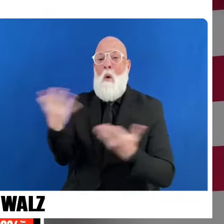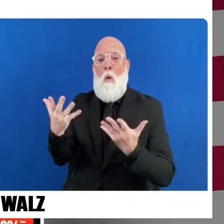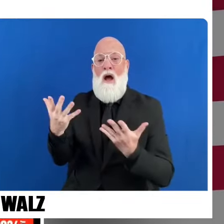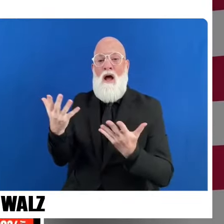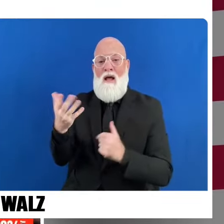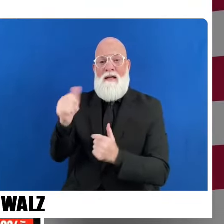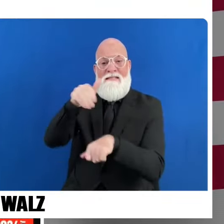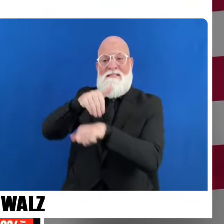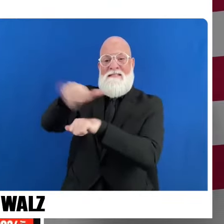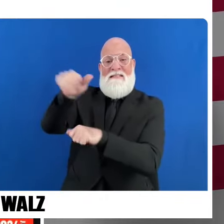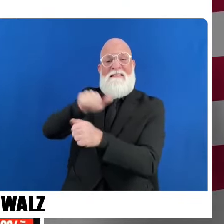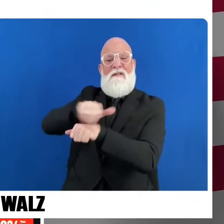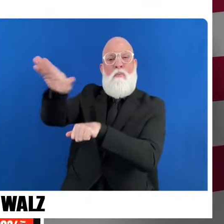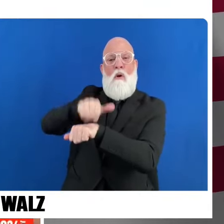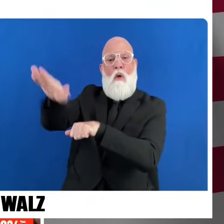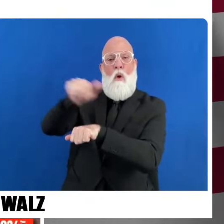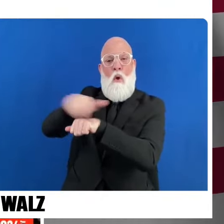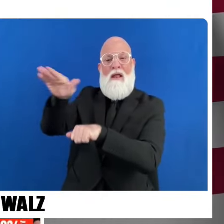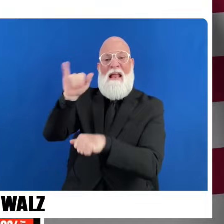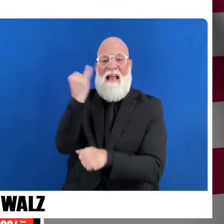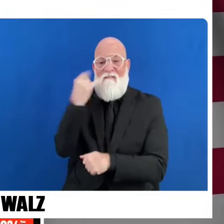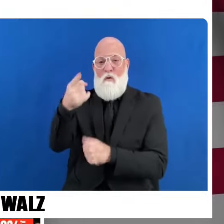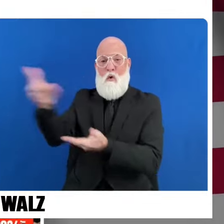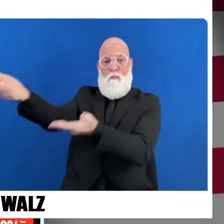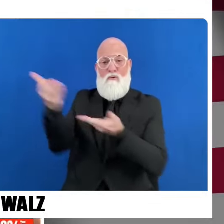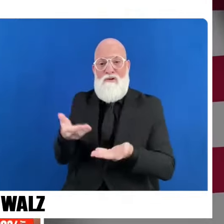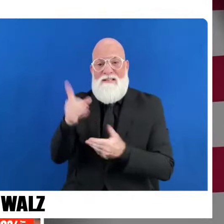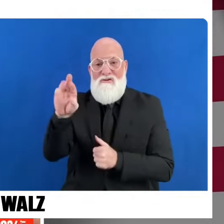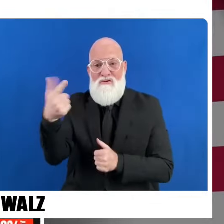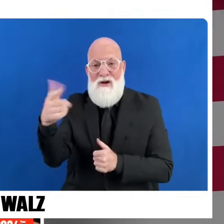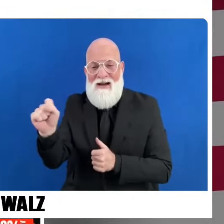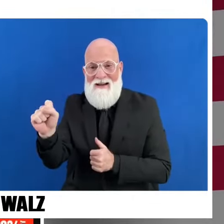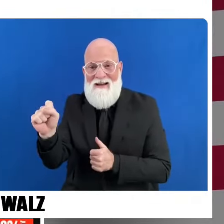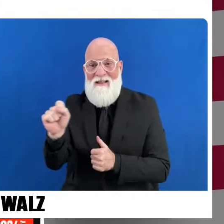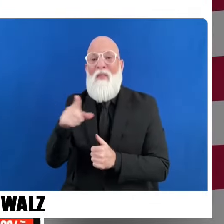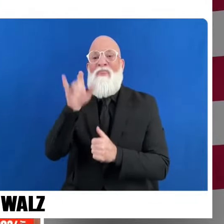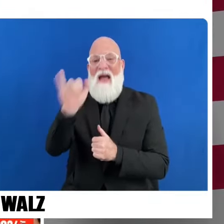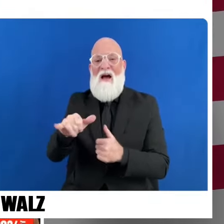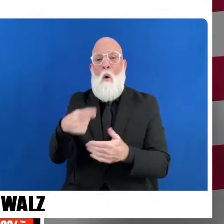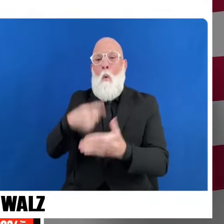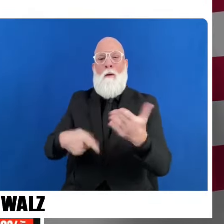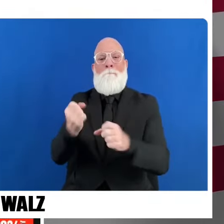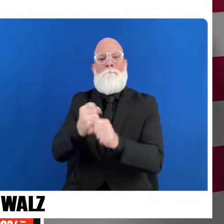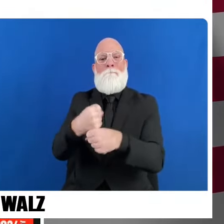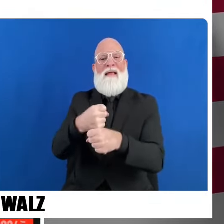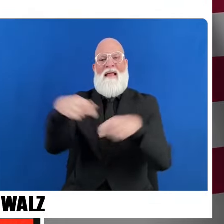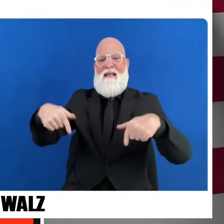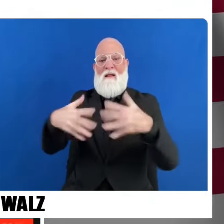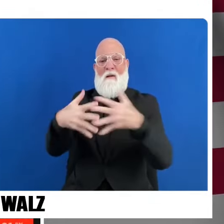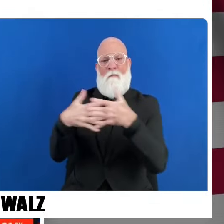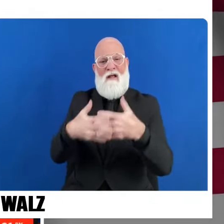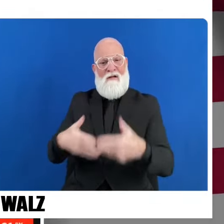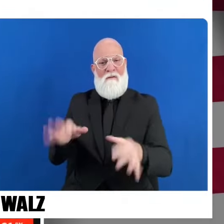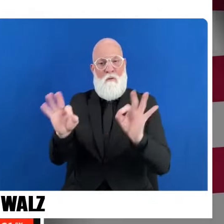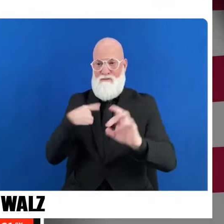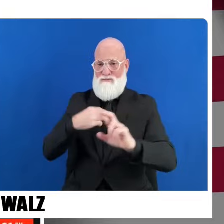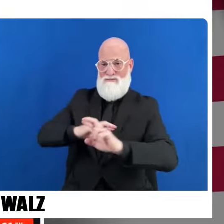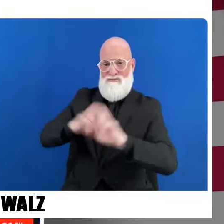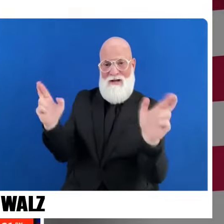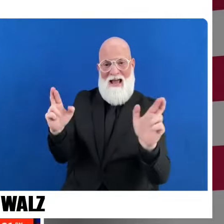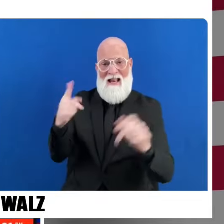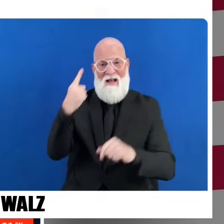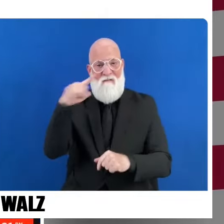up the adjudications on this, just what America wants. But as soon as I was getting ready to pass and actually tackle this, Donald Trump said